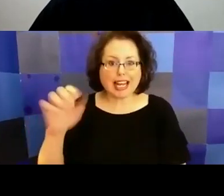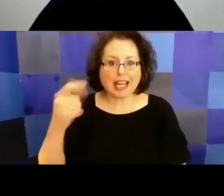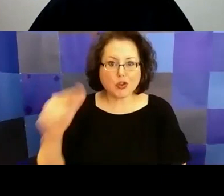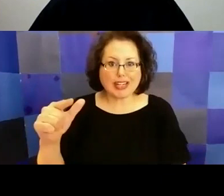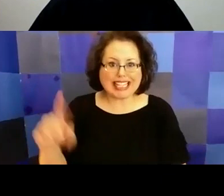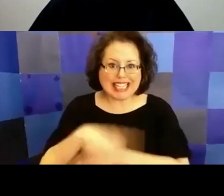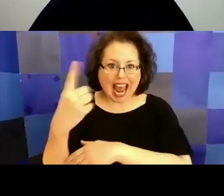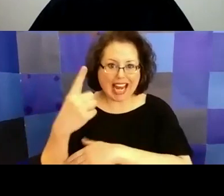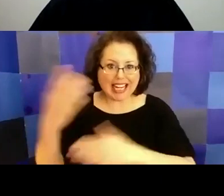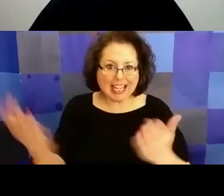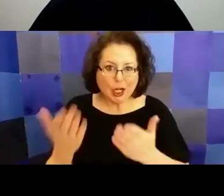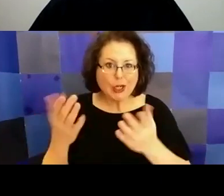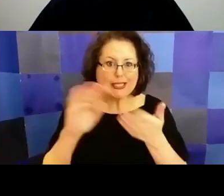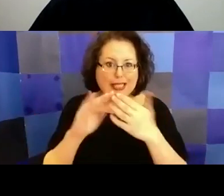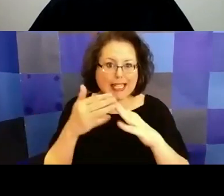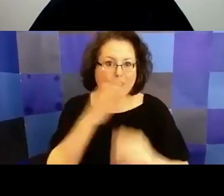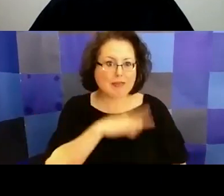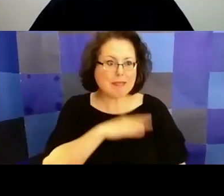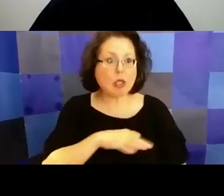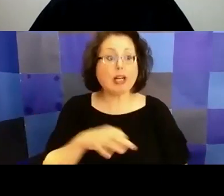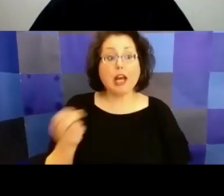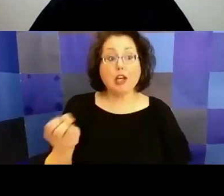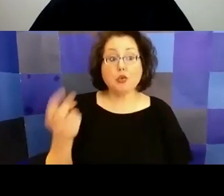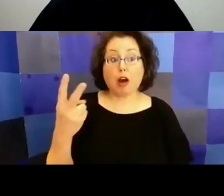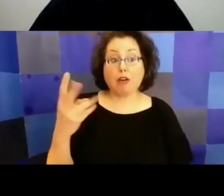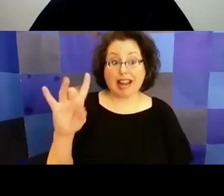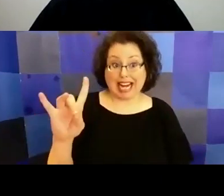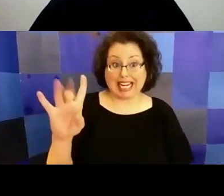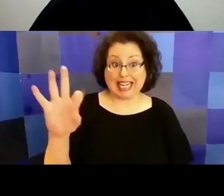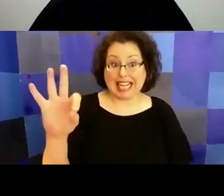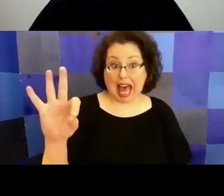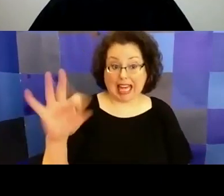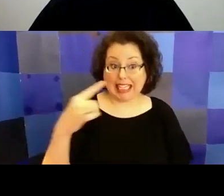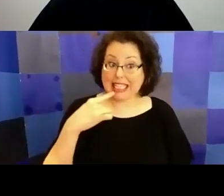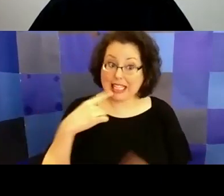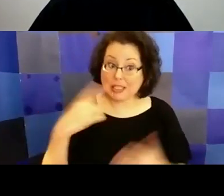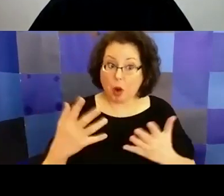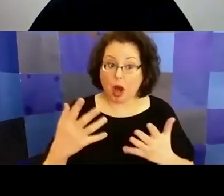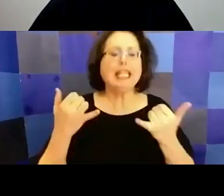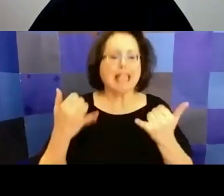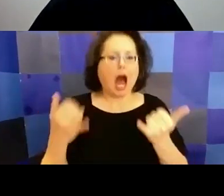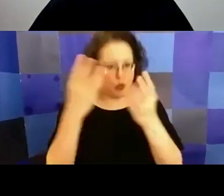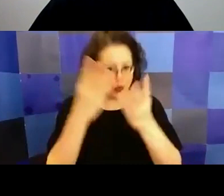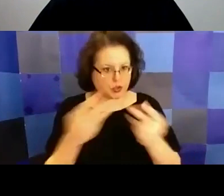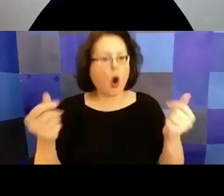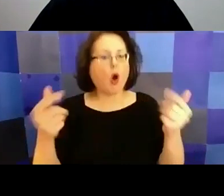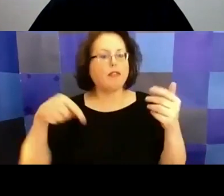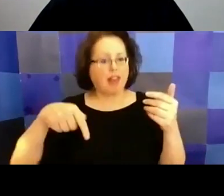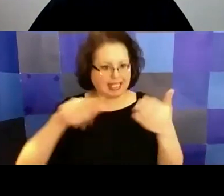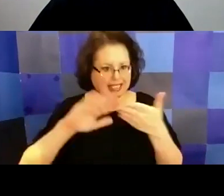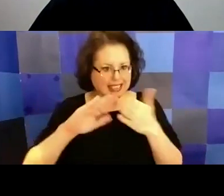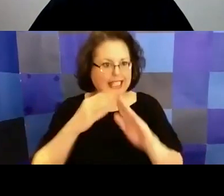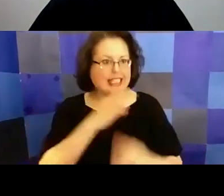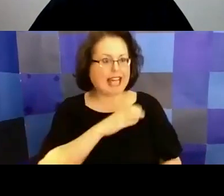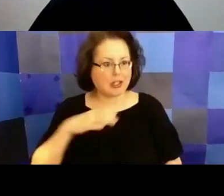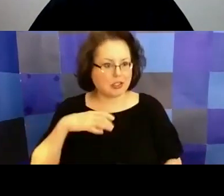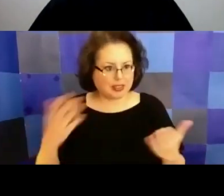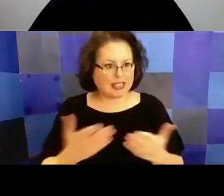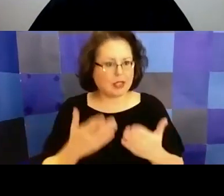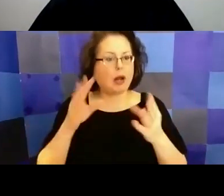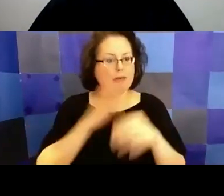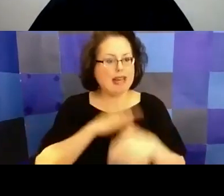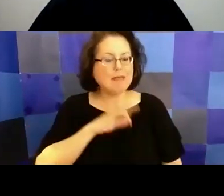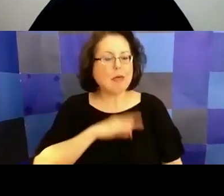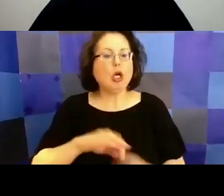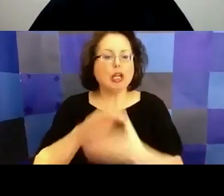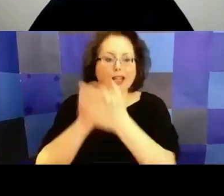Pittsburgh, and Bill Number 1289. Now, therefore, be it resolved that the Council of the City of Pittsburgh does hereby commend